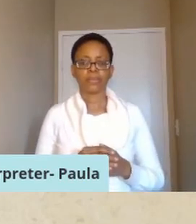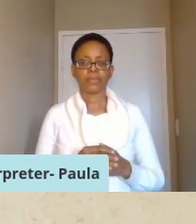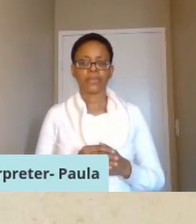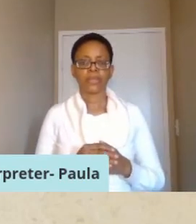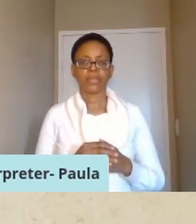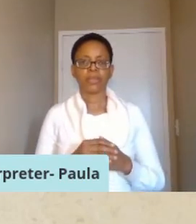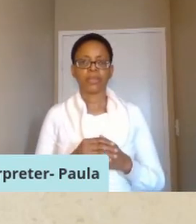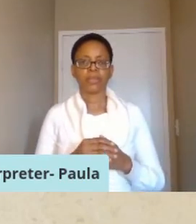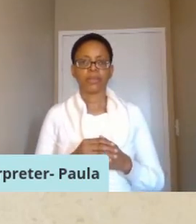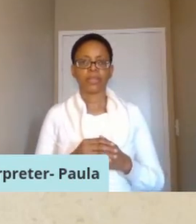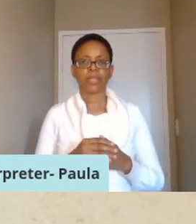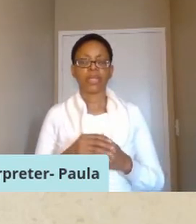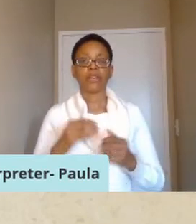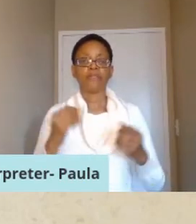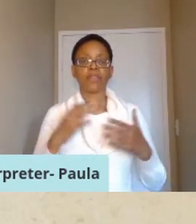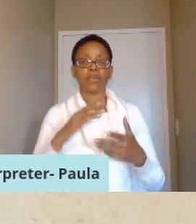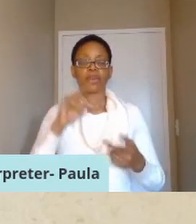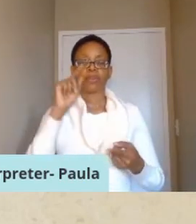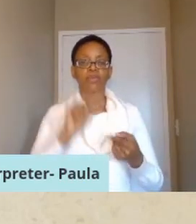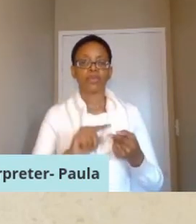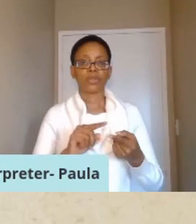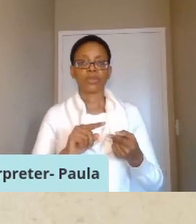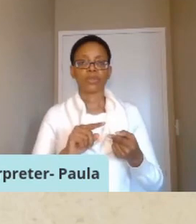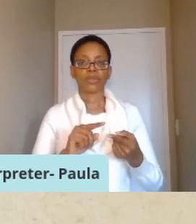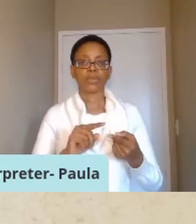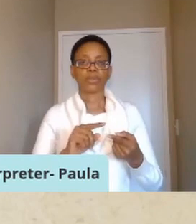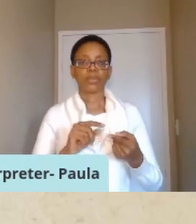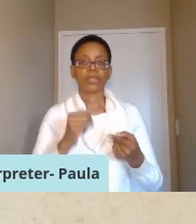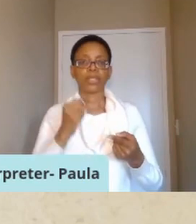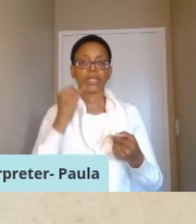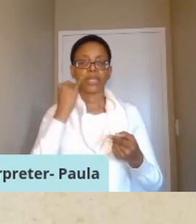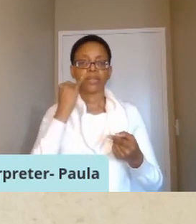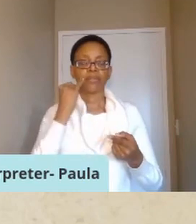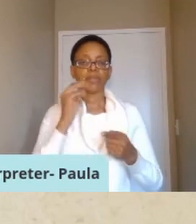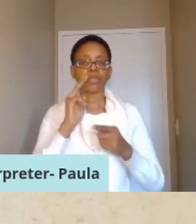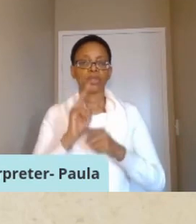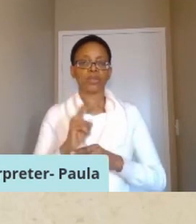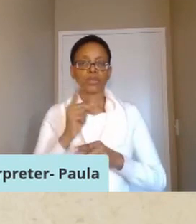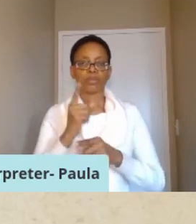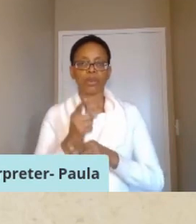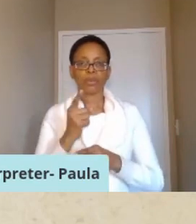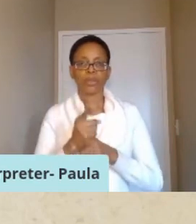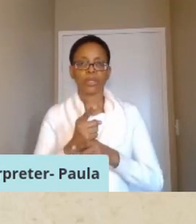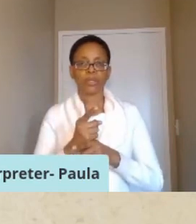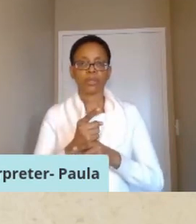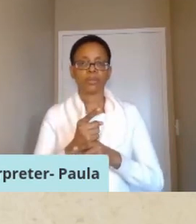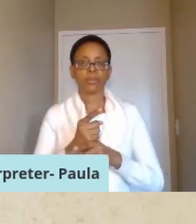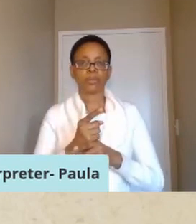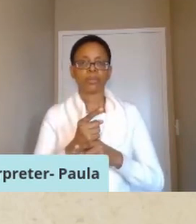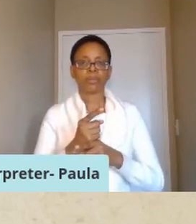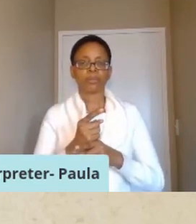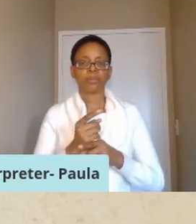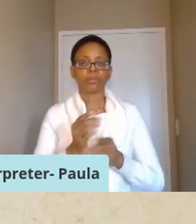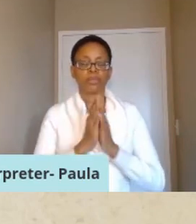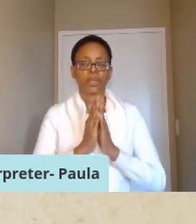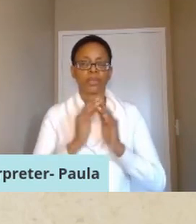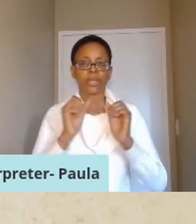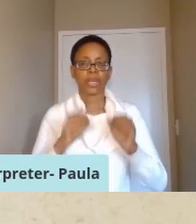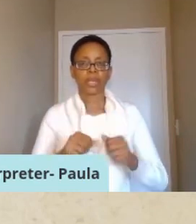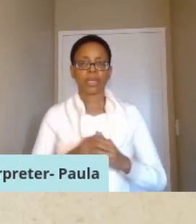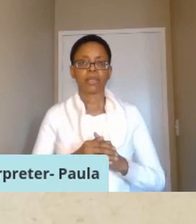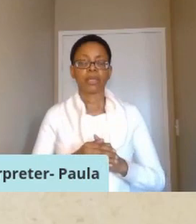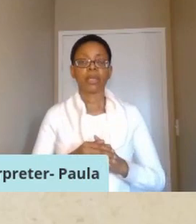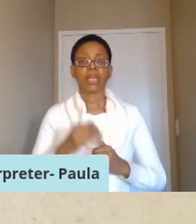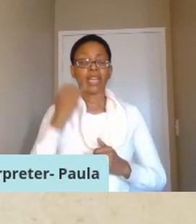level of fear if it is used or practiced appropriately. It could be otherwise when religion is